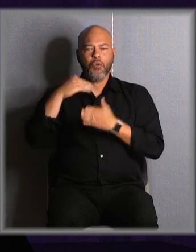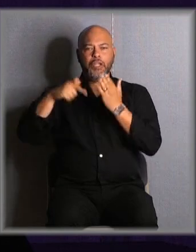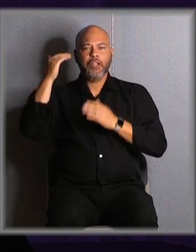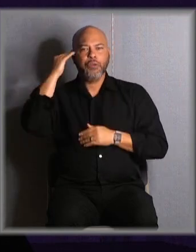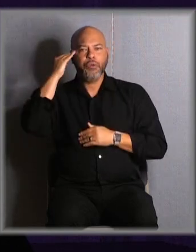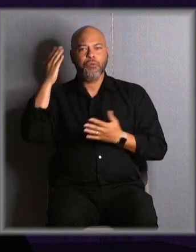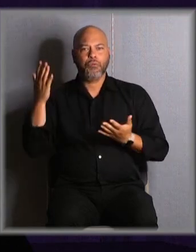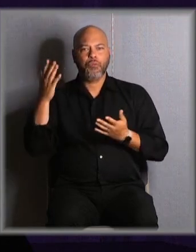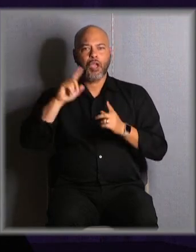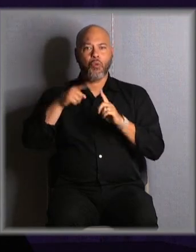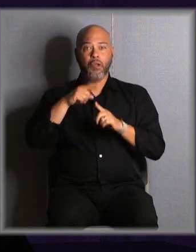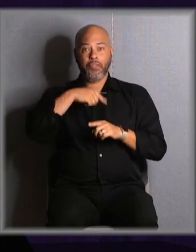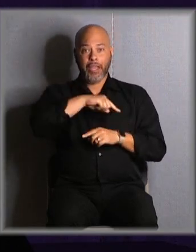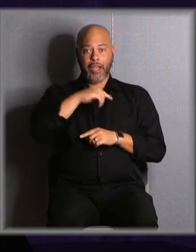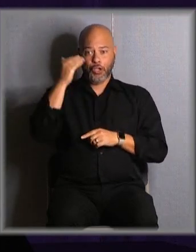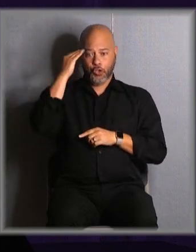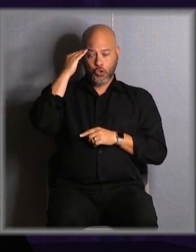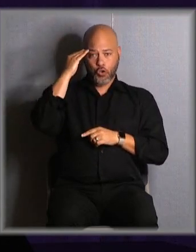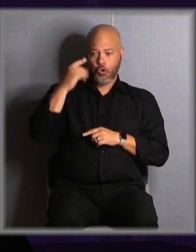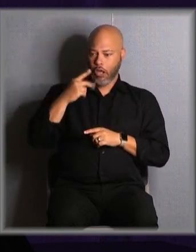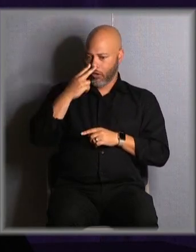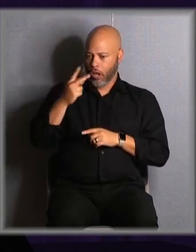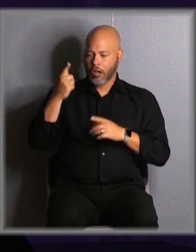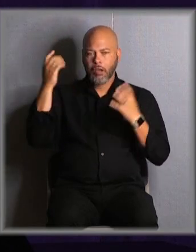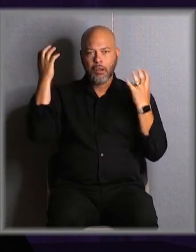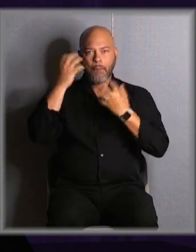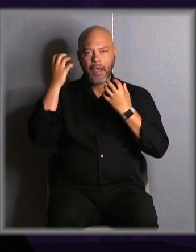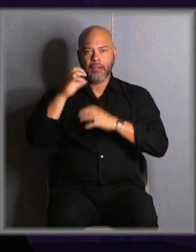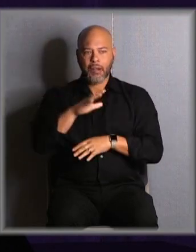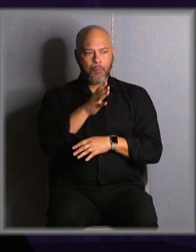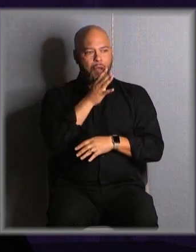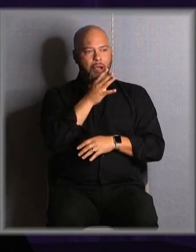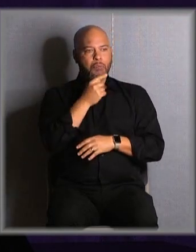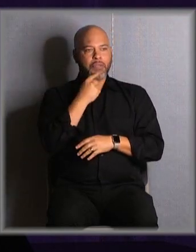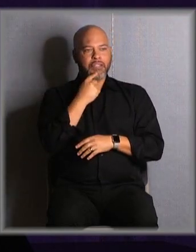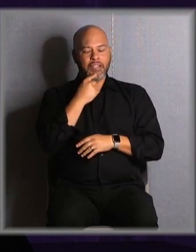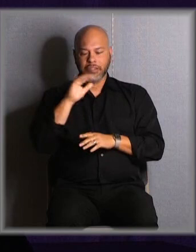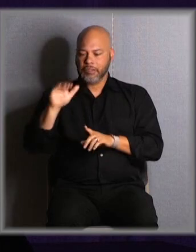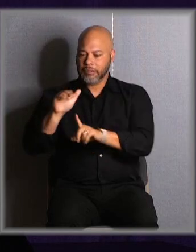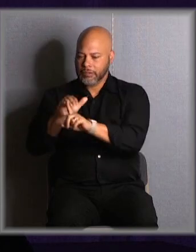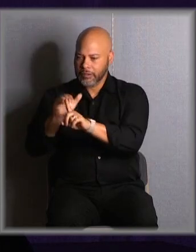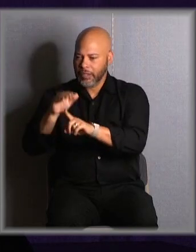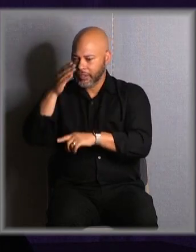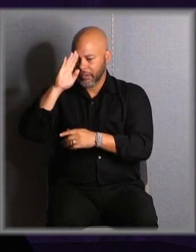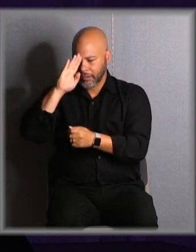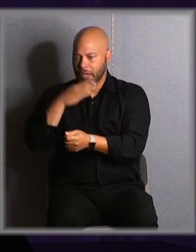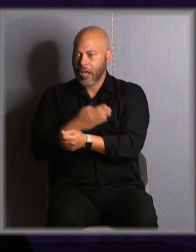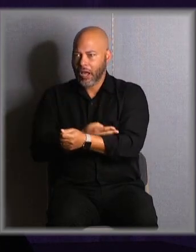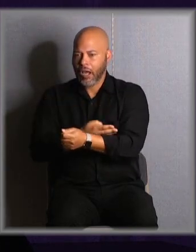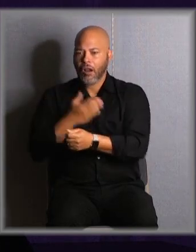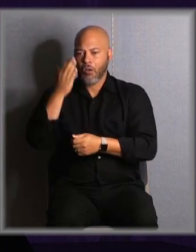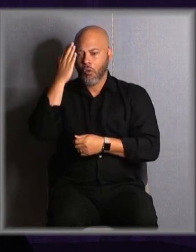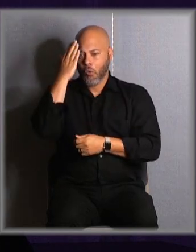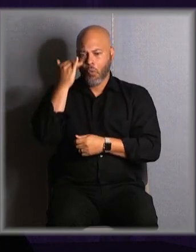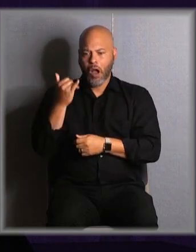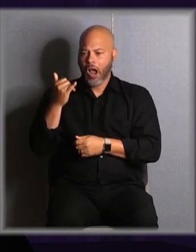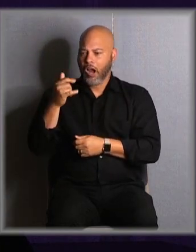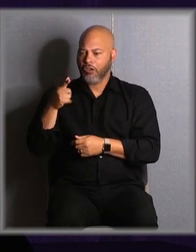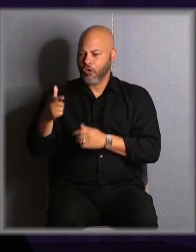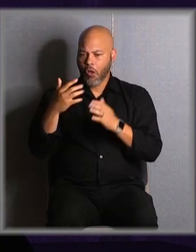"And when they saw him, they were amazed. And his mother said unto him, Son, why hast thou dealt with